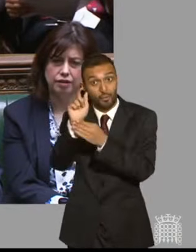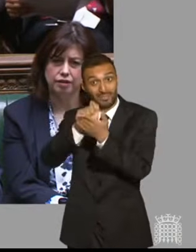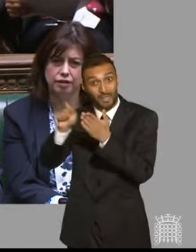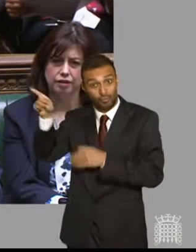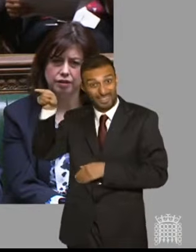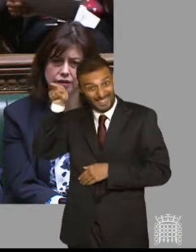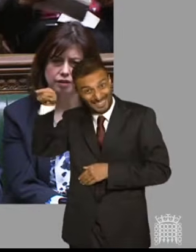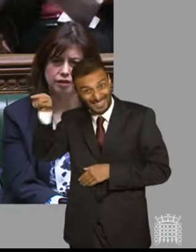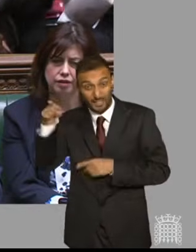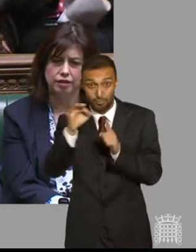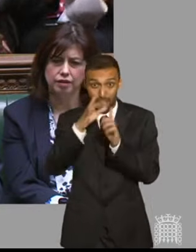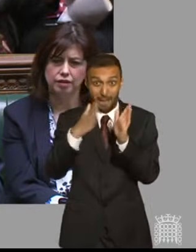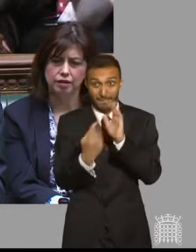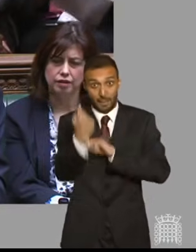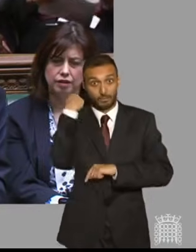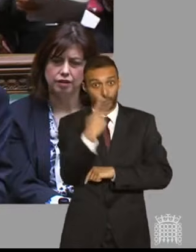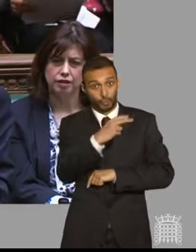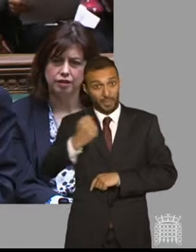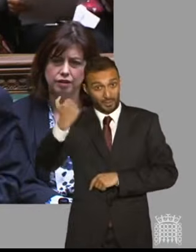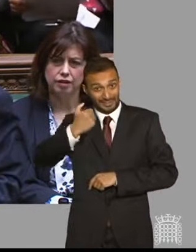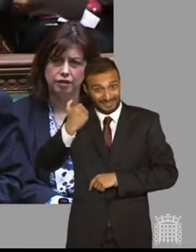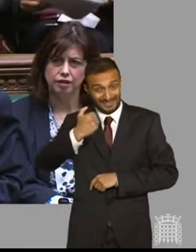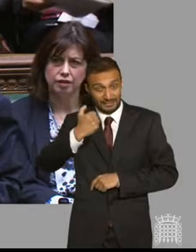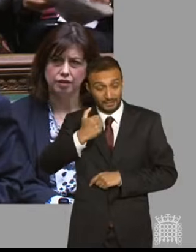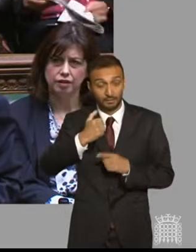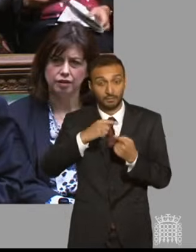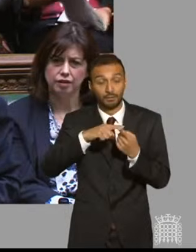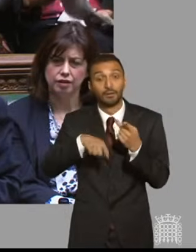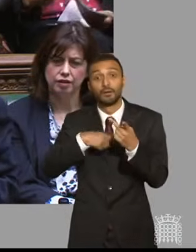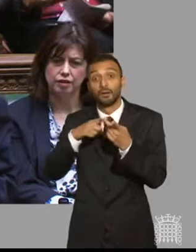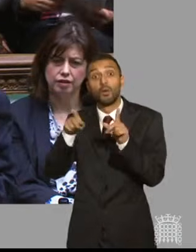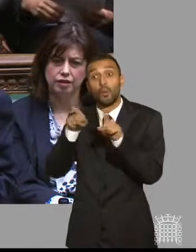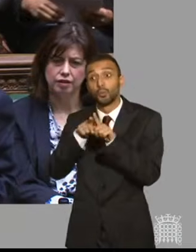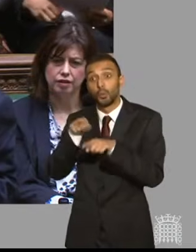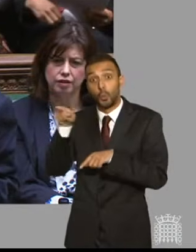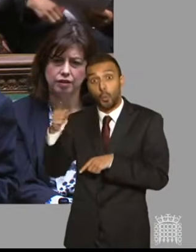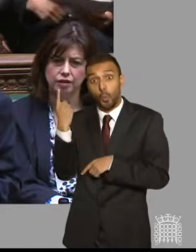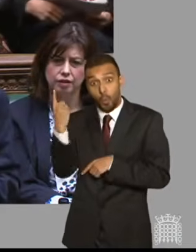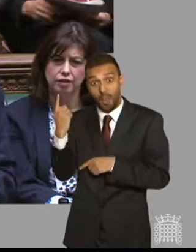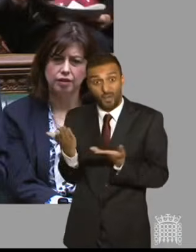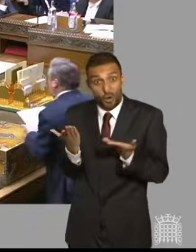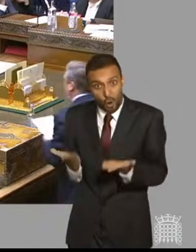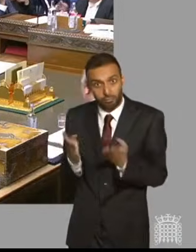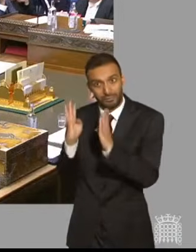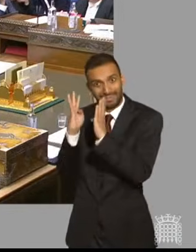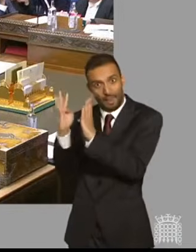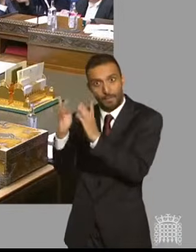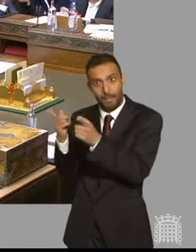was the Post Office Minister, has he thought to ask either of them what they knew in 2016?